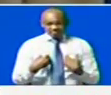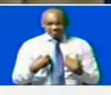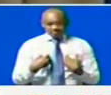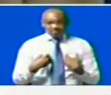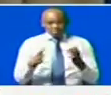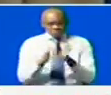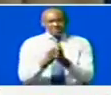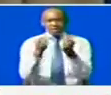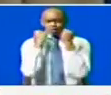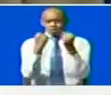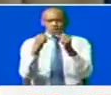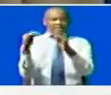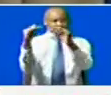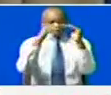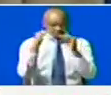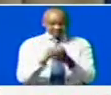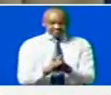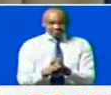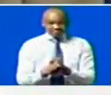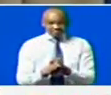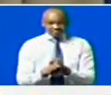with a stronger democracy,